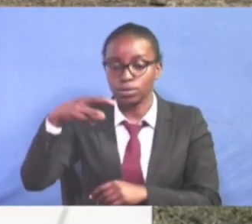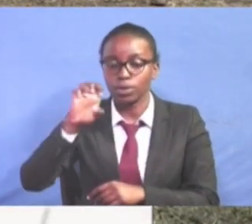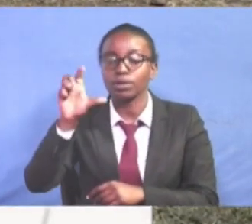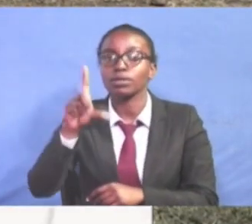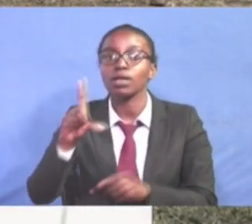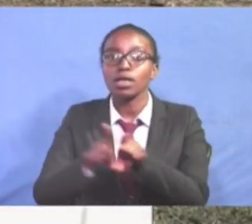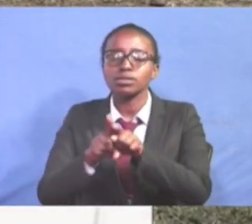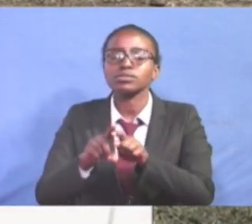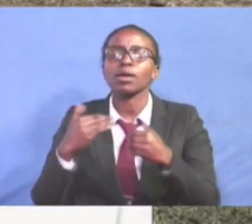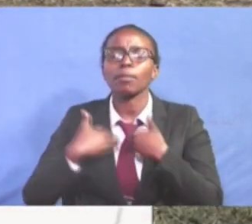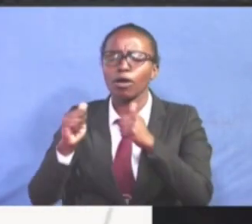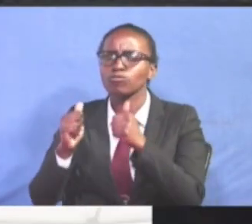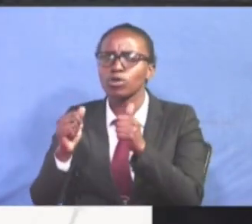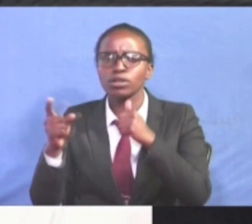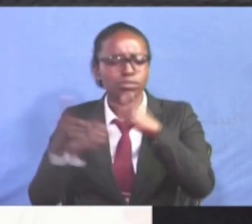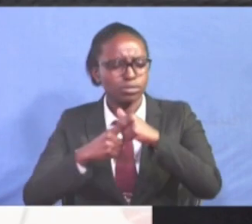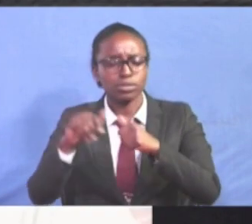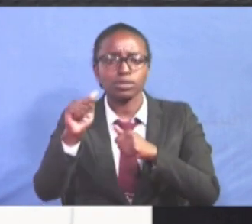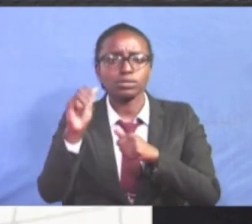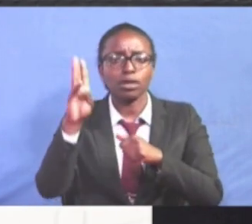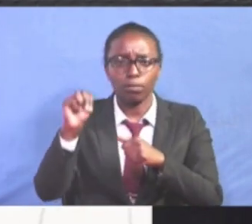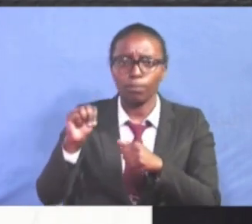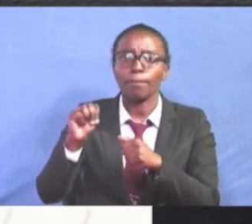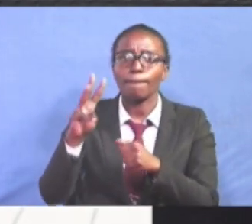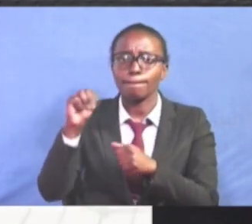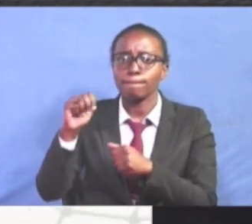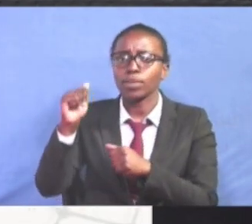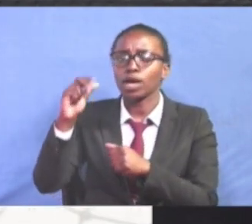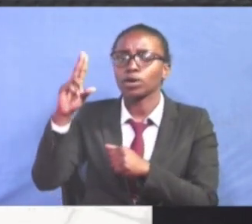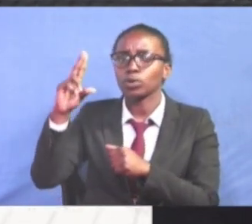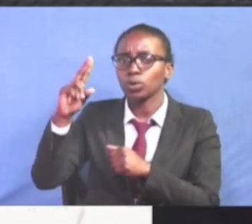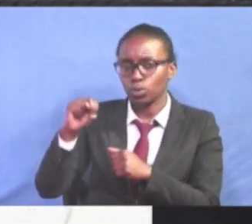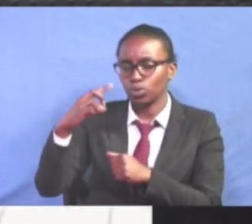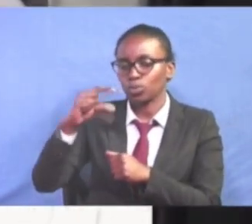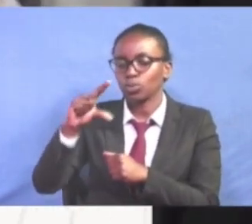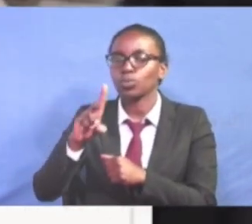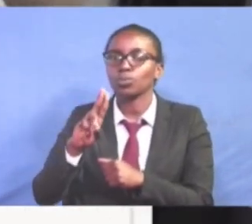a.m. opposite Mangu High School along Thika Superhighway.